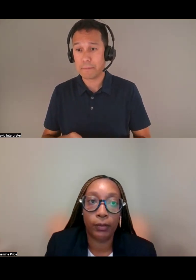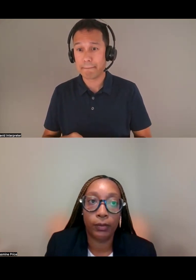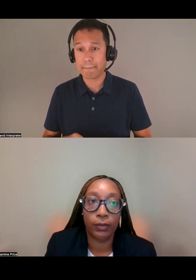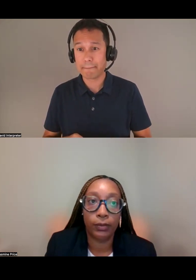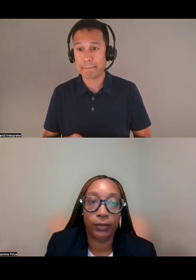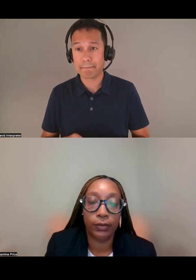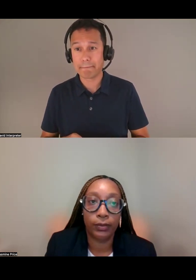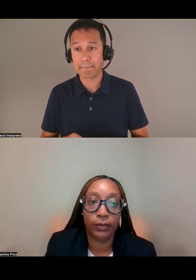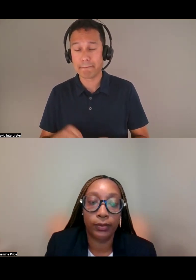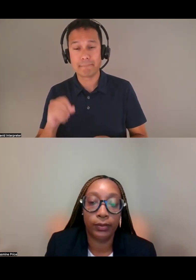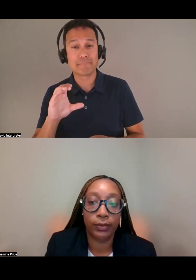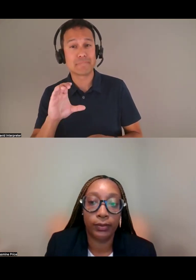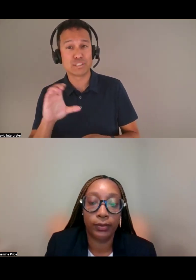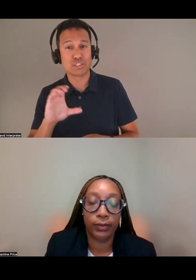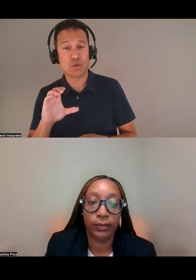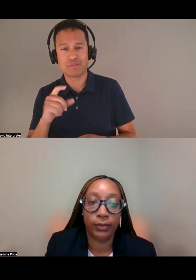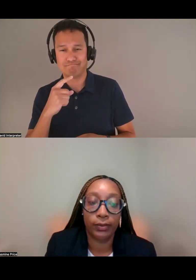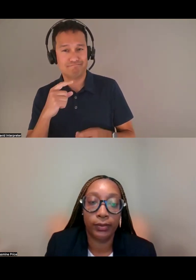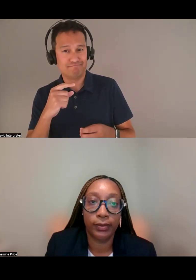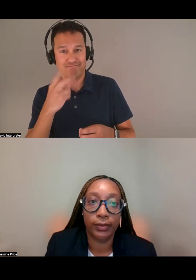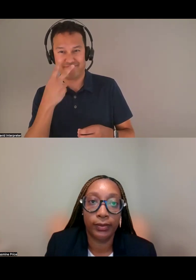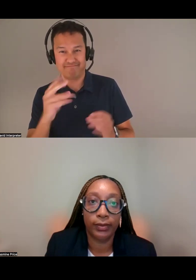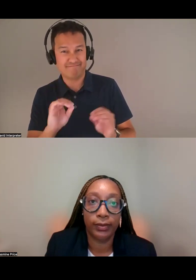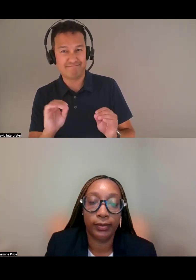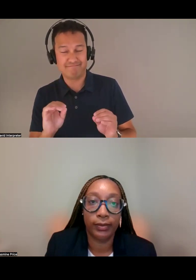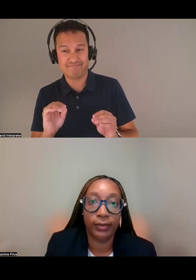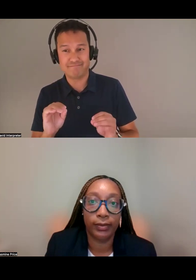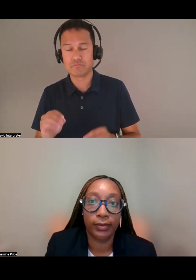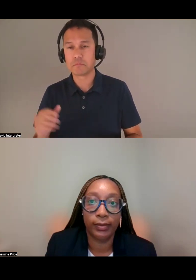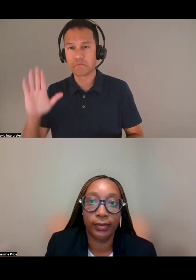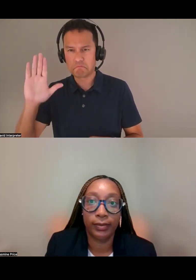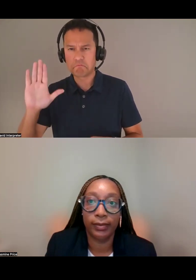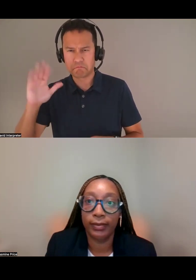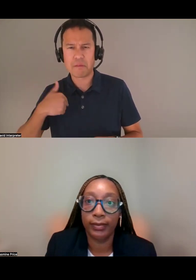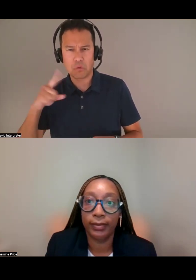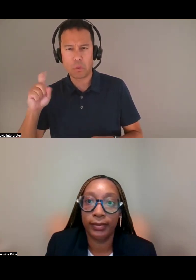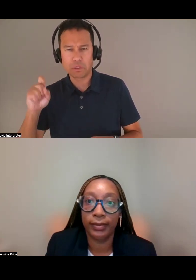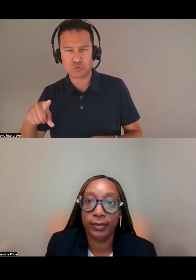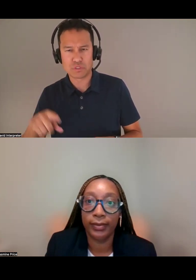I don't see any questions. I have a question.